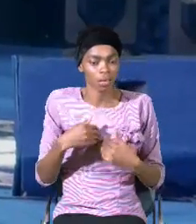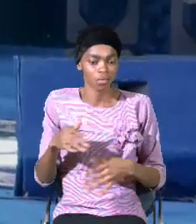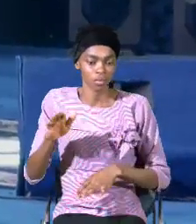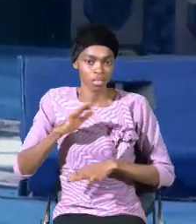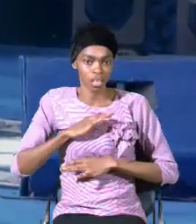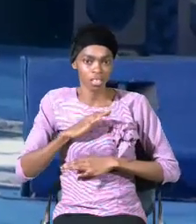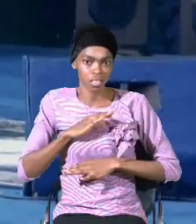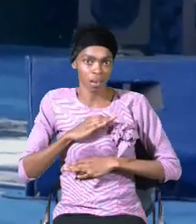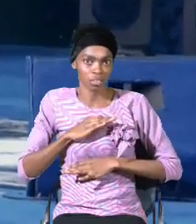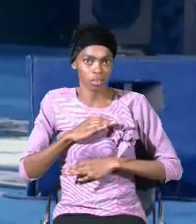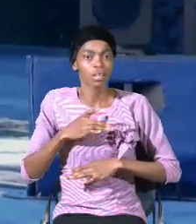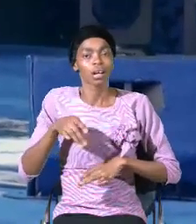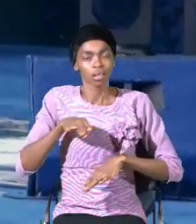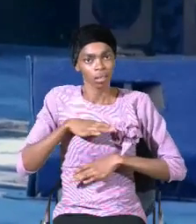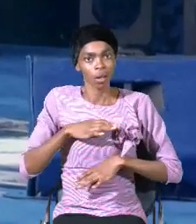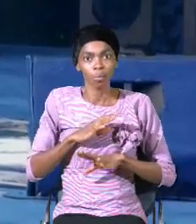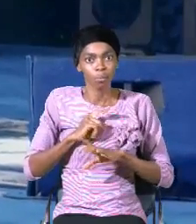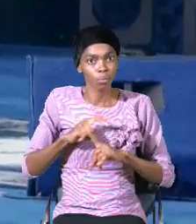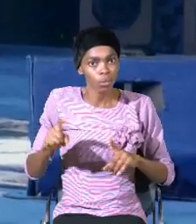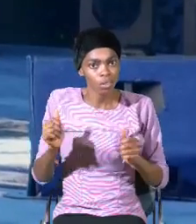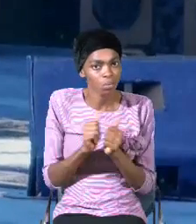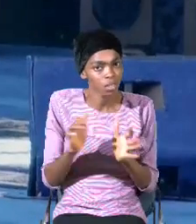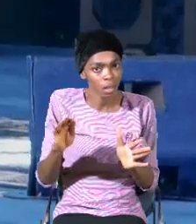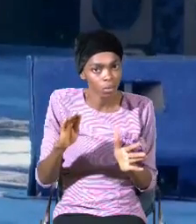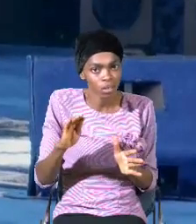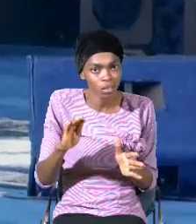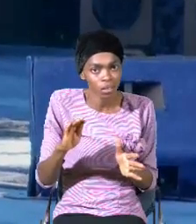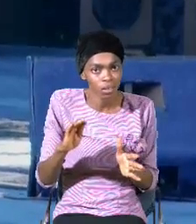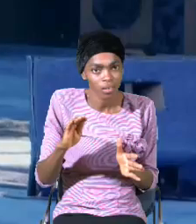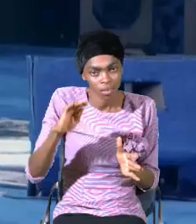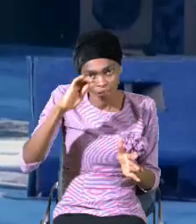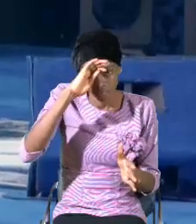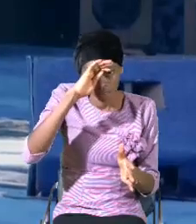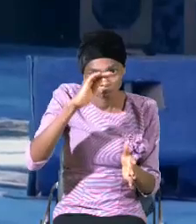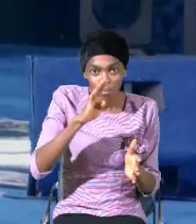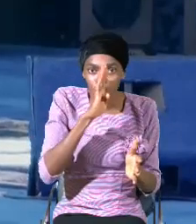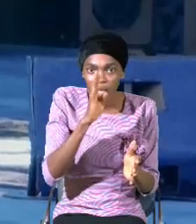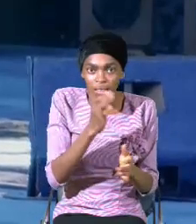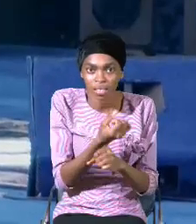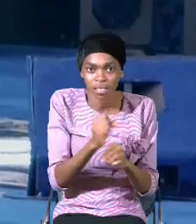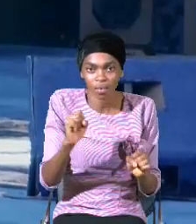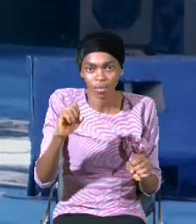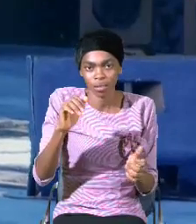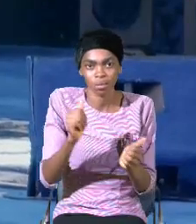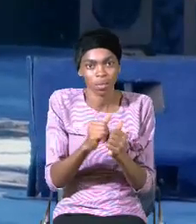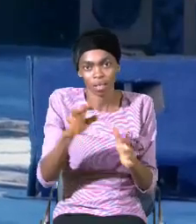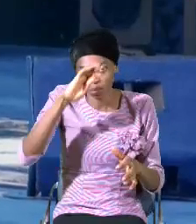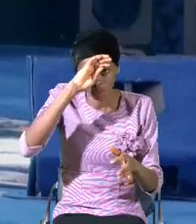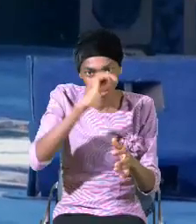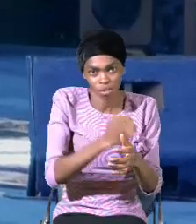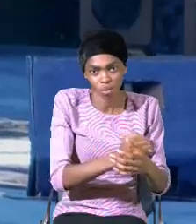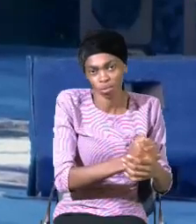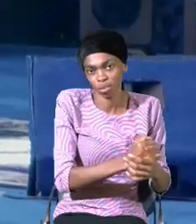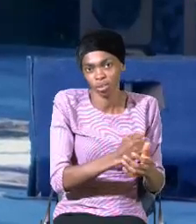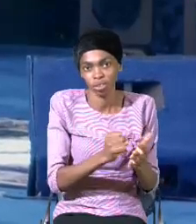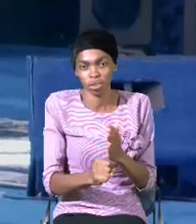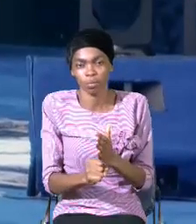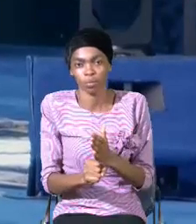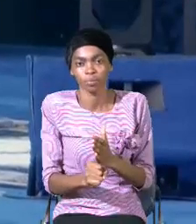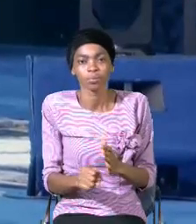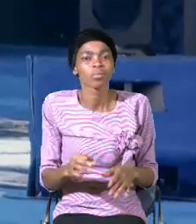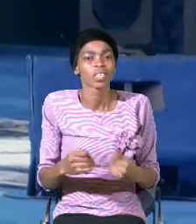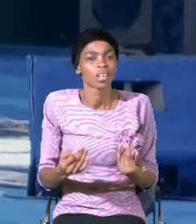God, who wants to be their father, they have not yielded to him. All I want, money will satisfy me, material things